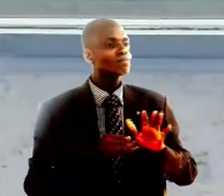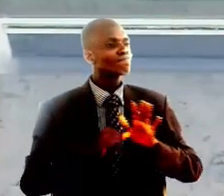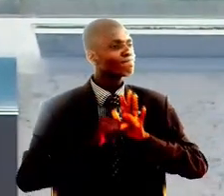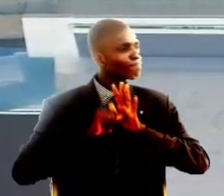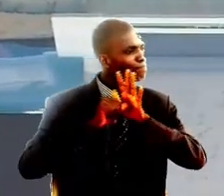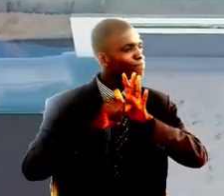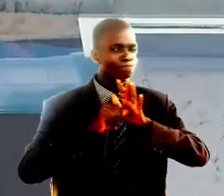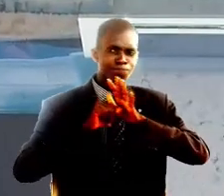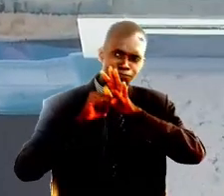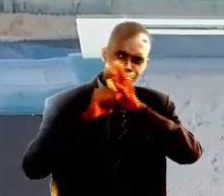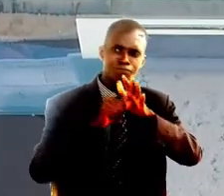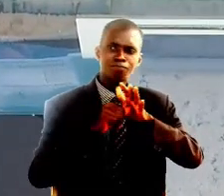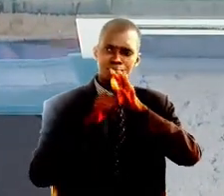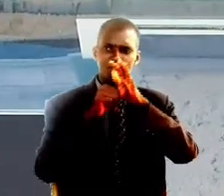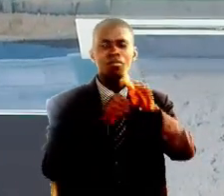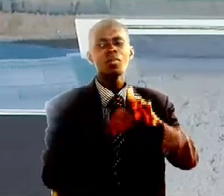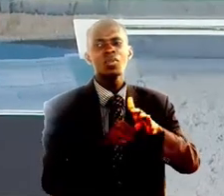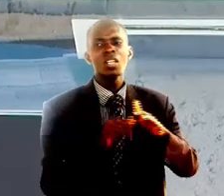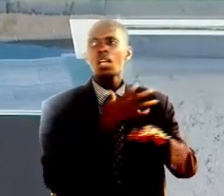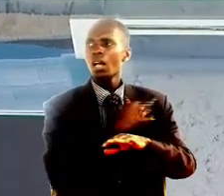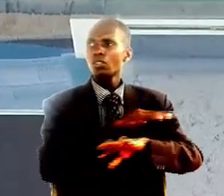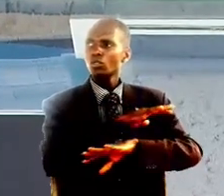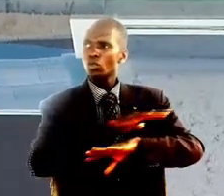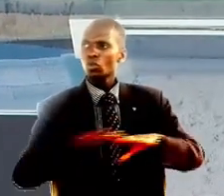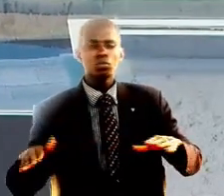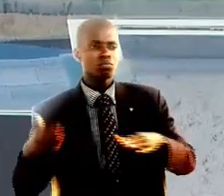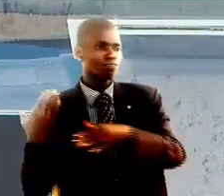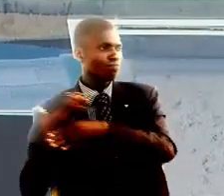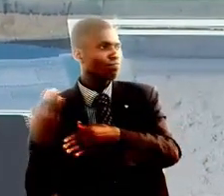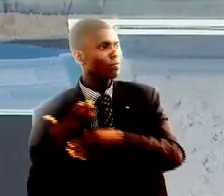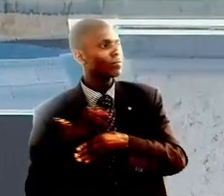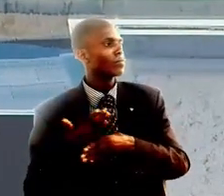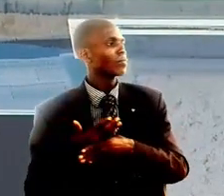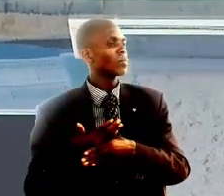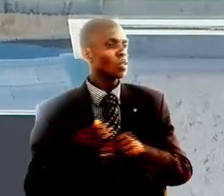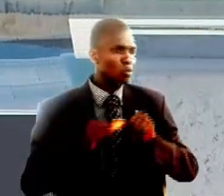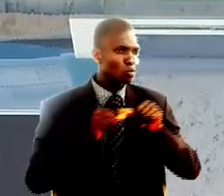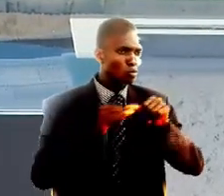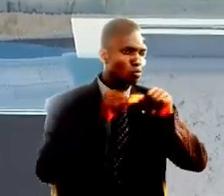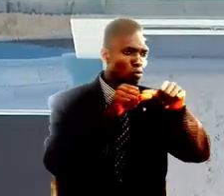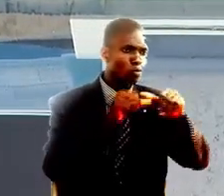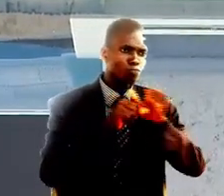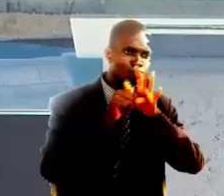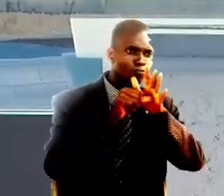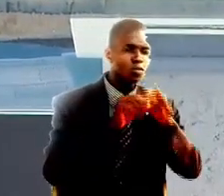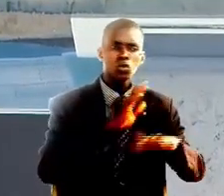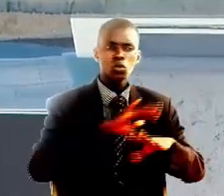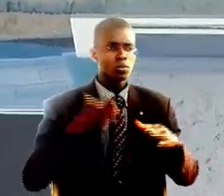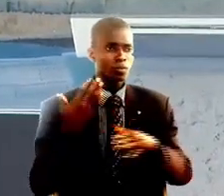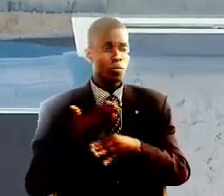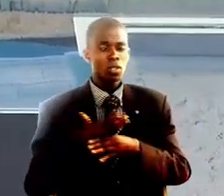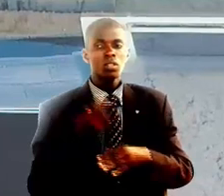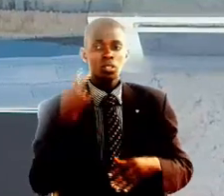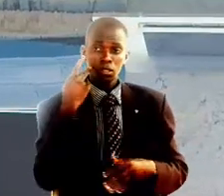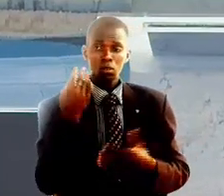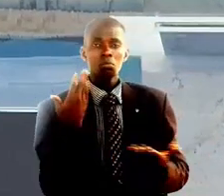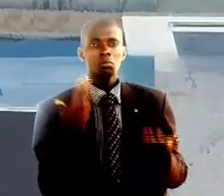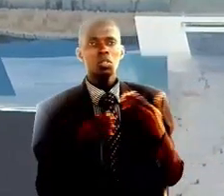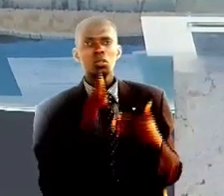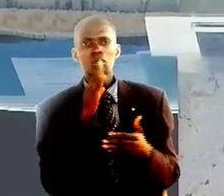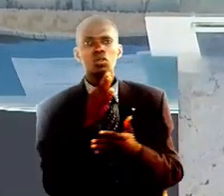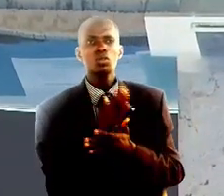don't interfere. You know, somebody wants to lift a big load, and then he saw